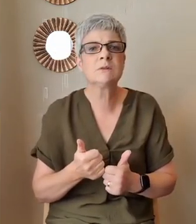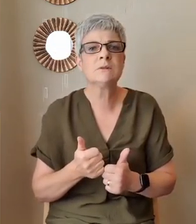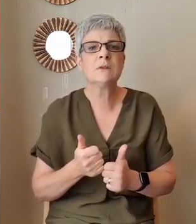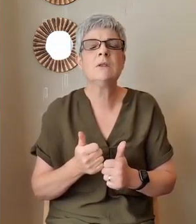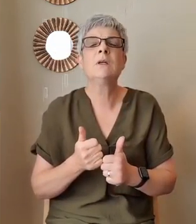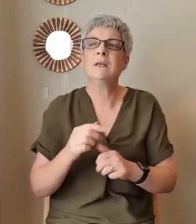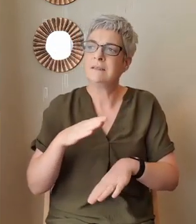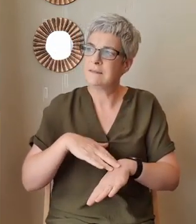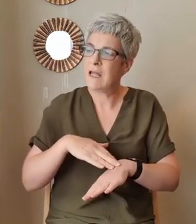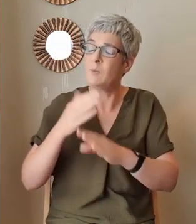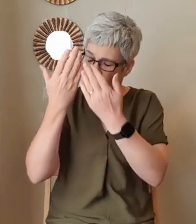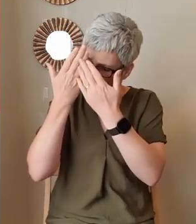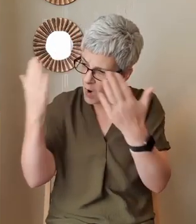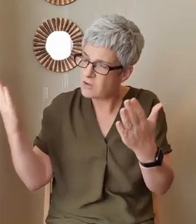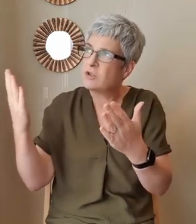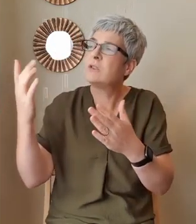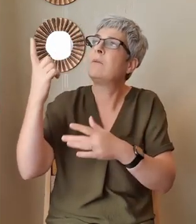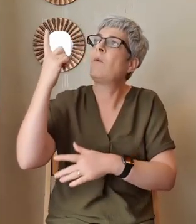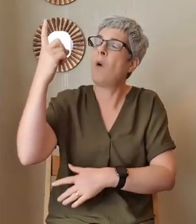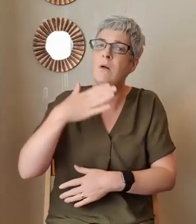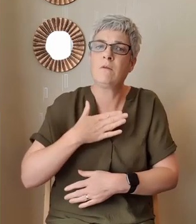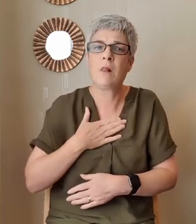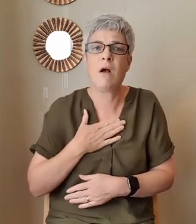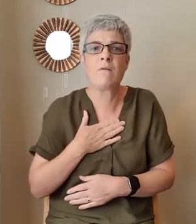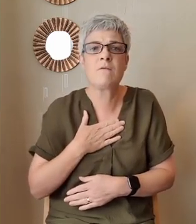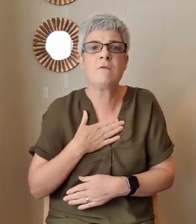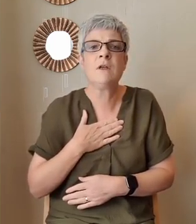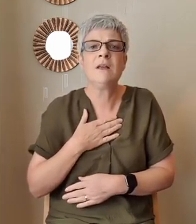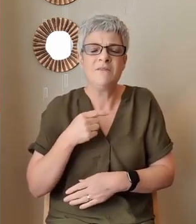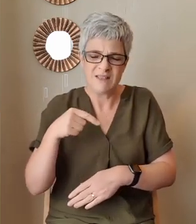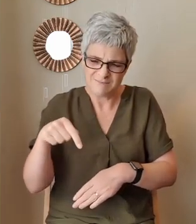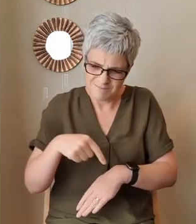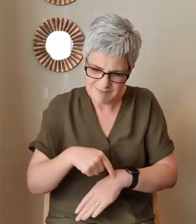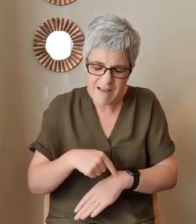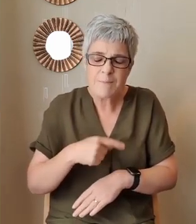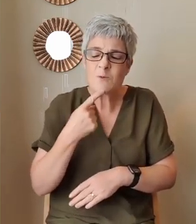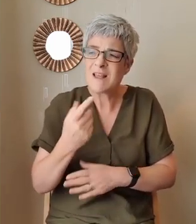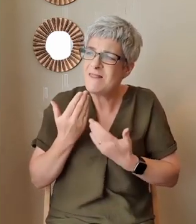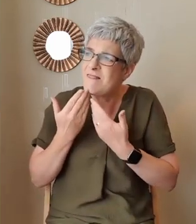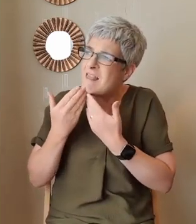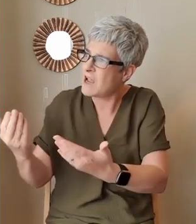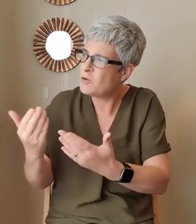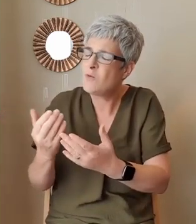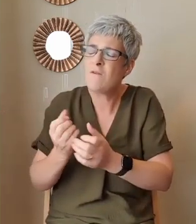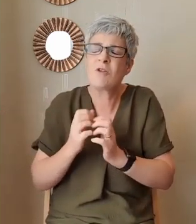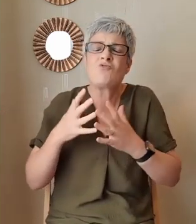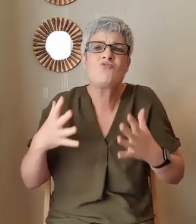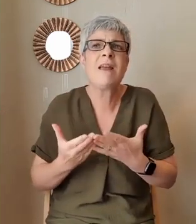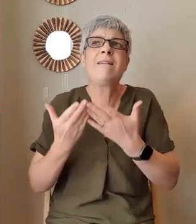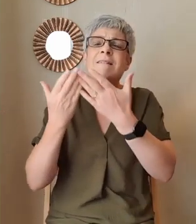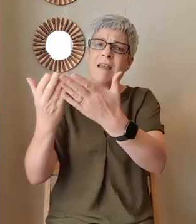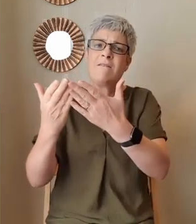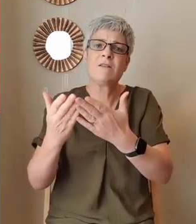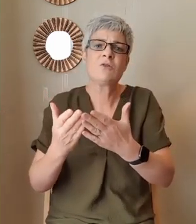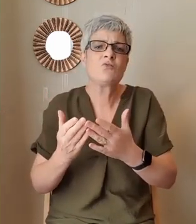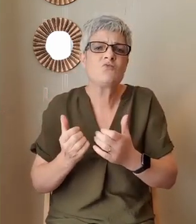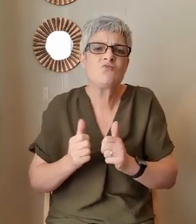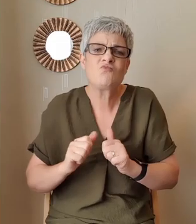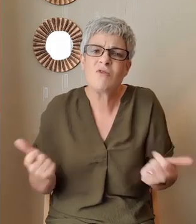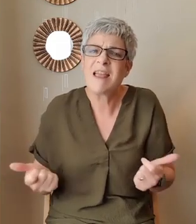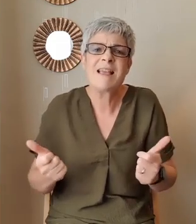this time to worship our God of love, for this time to say thank you for that great gift, that great sacrifice